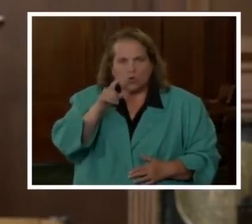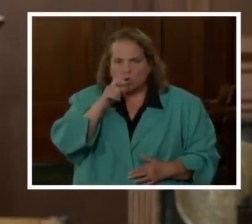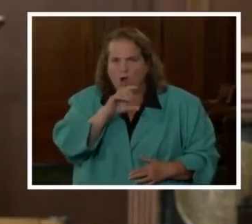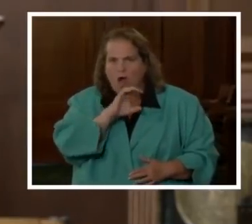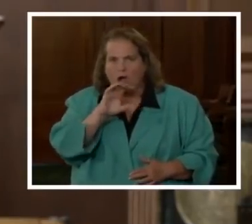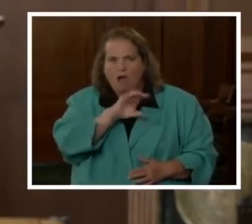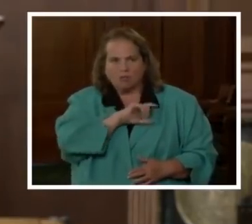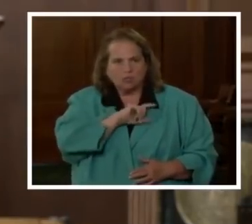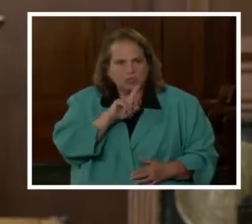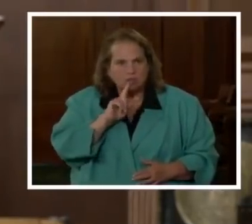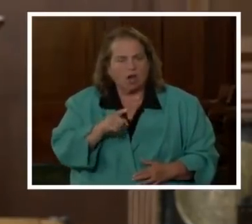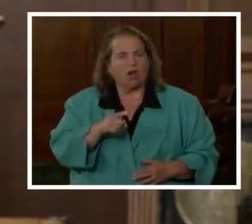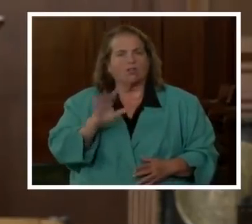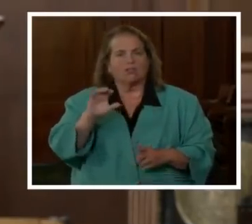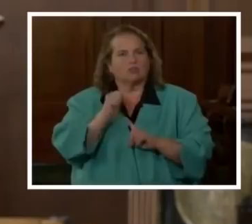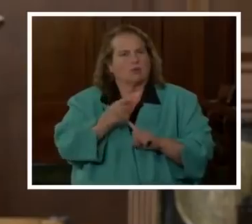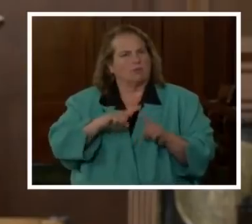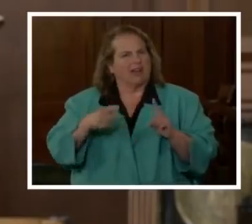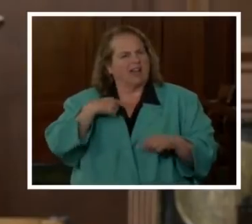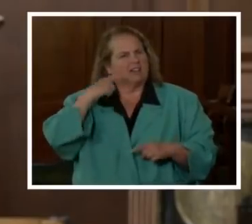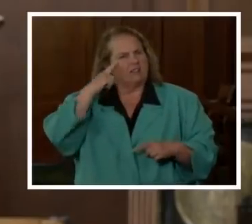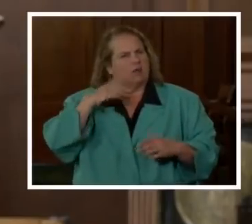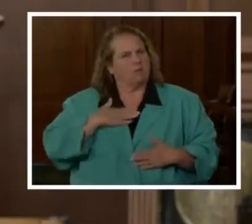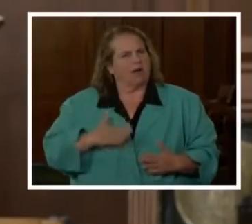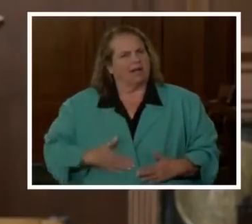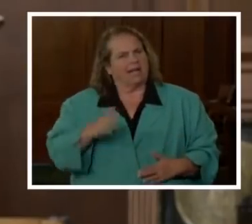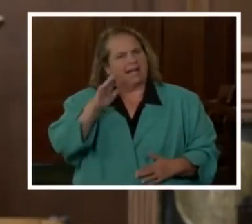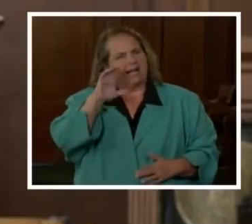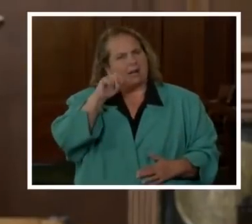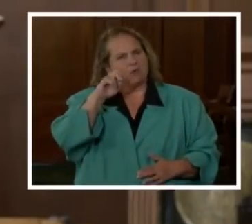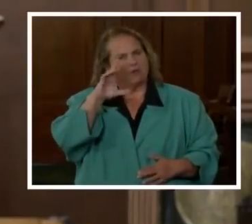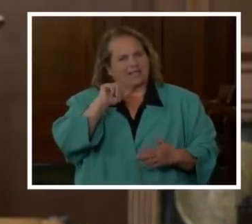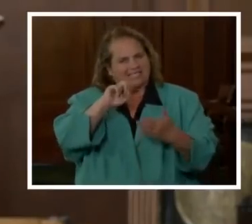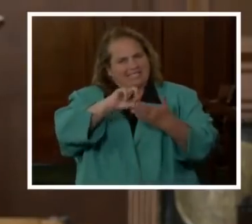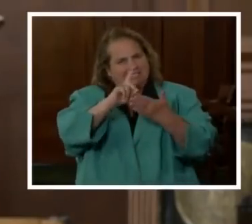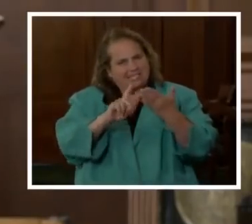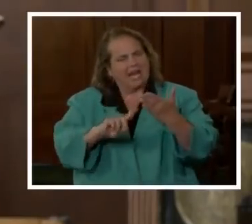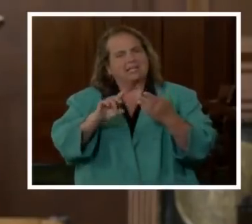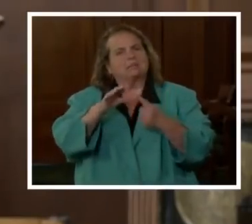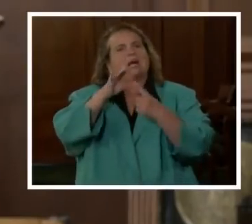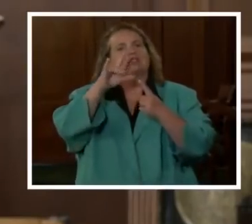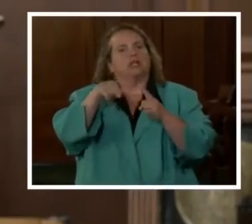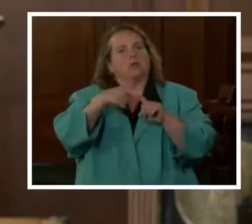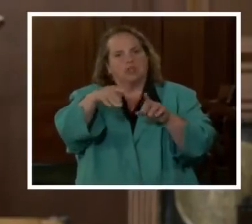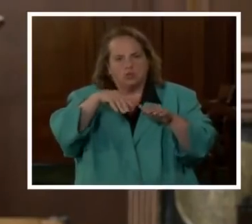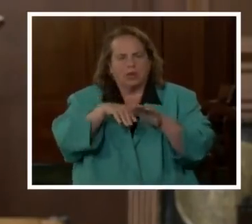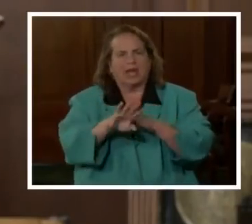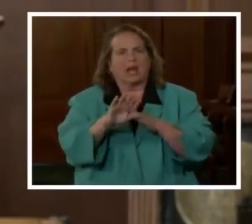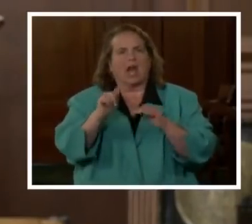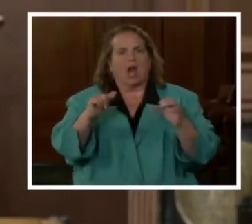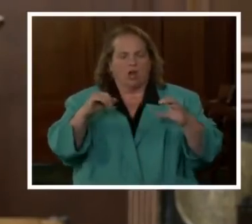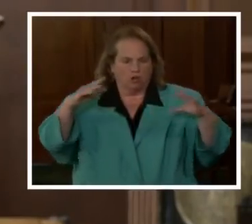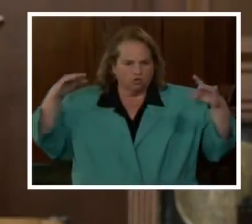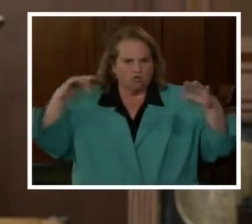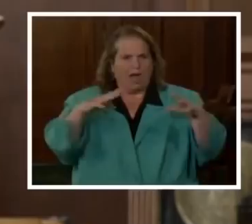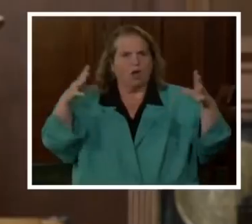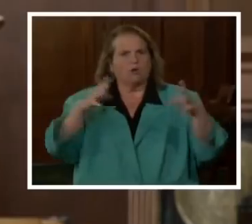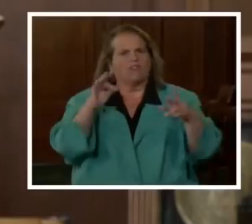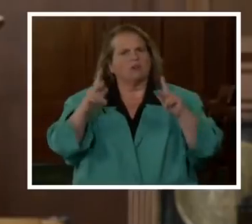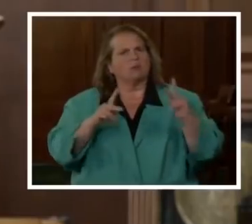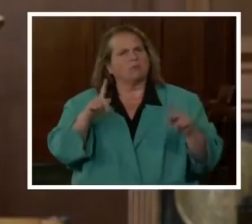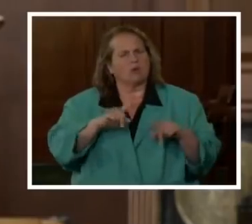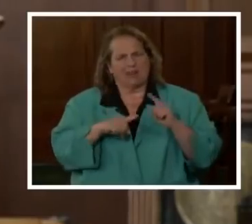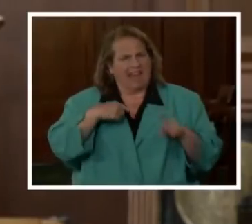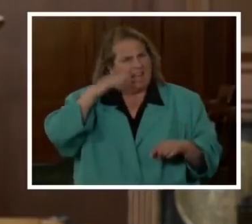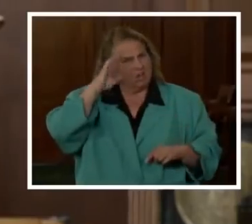isn't a body camera designed especially for when you are going into a crowd? And while hopefully no one ever anticipated